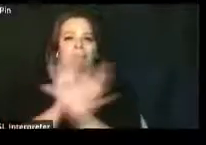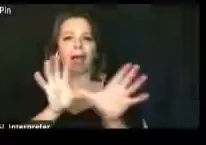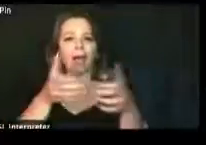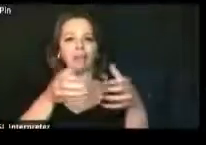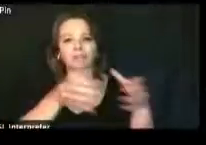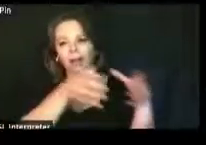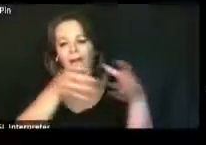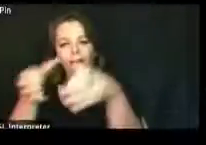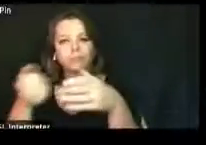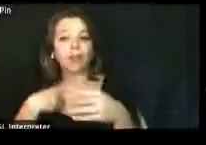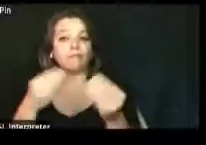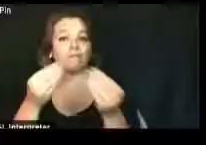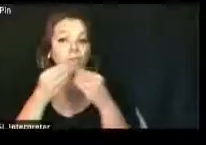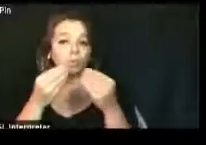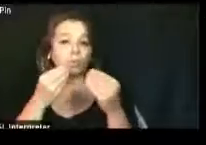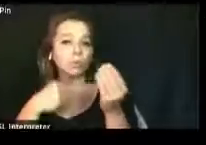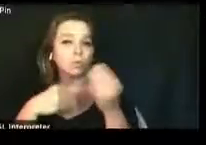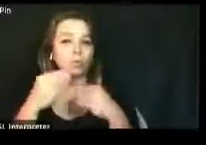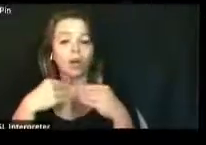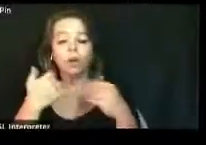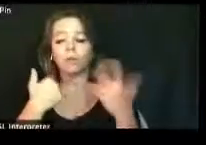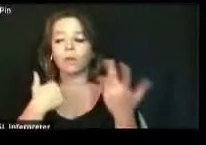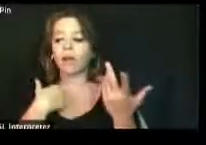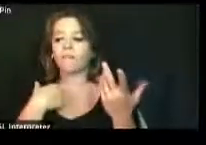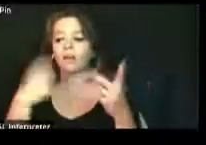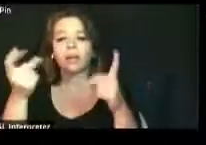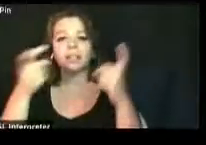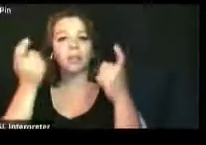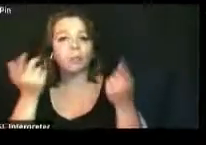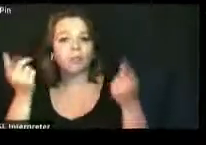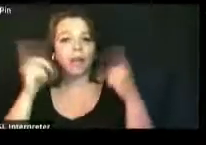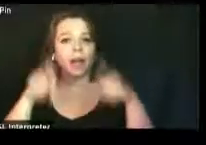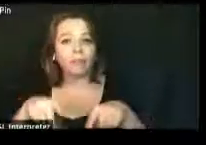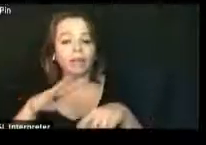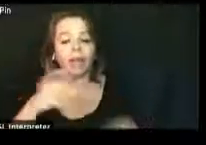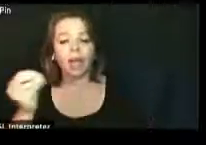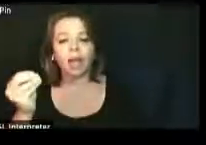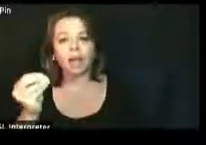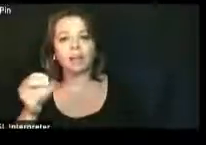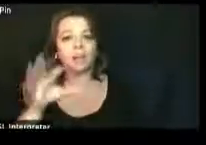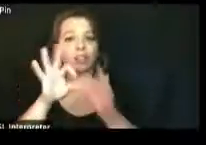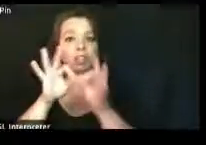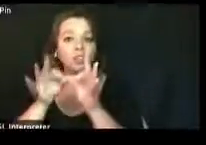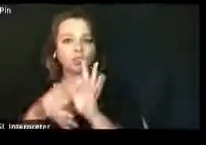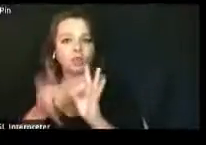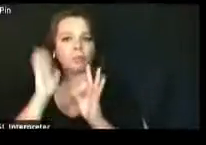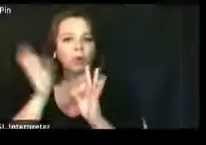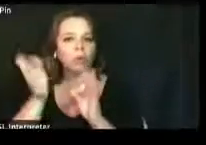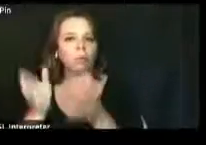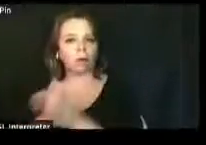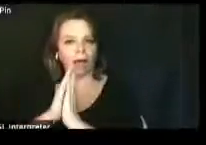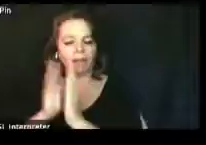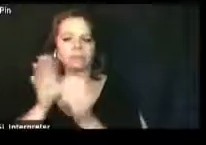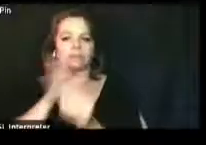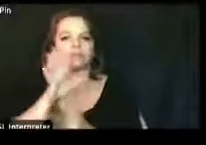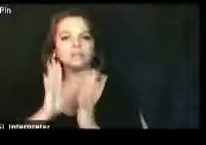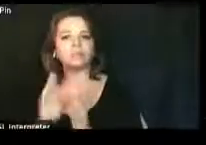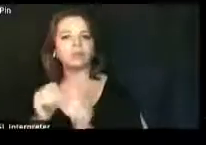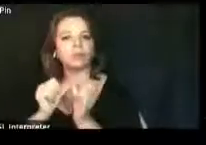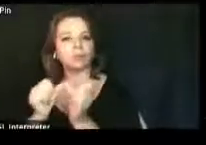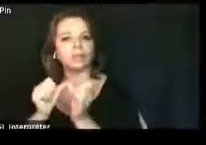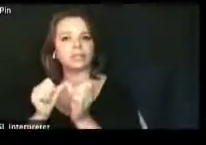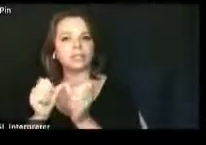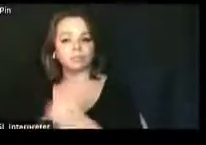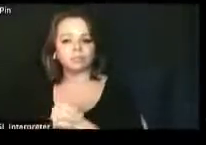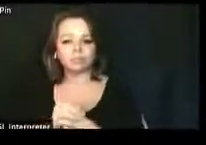a celebration that occurs, and the interpreter will ask the speaker to continue. Por favor, siga